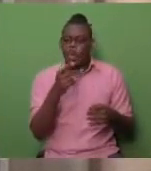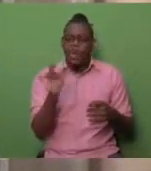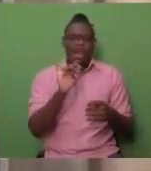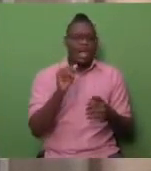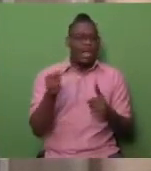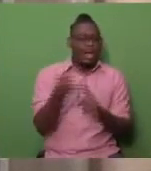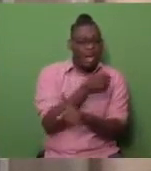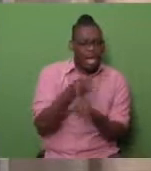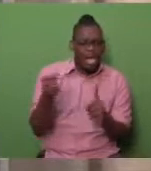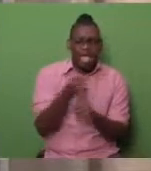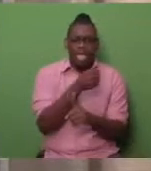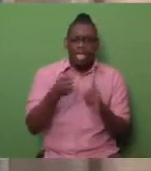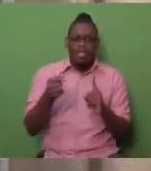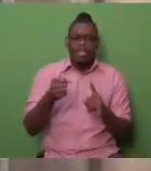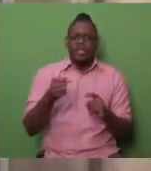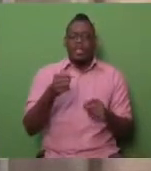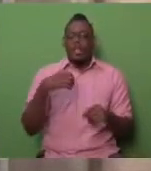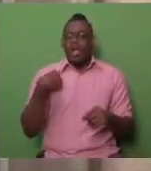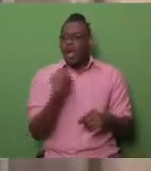constitution.